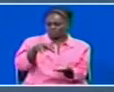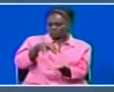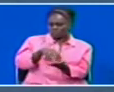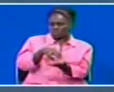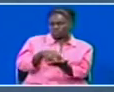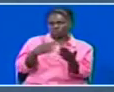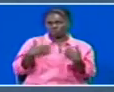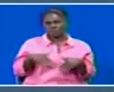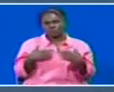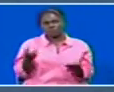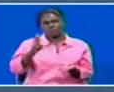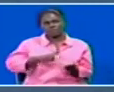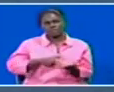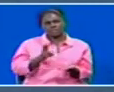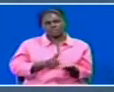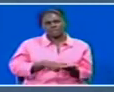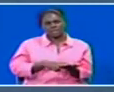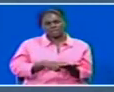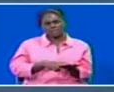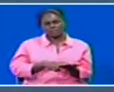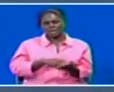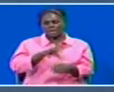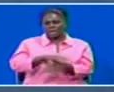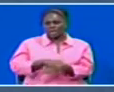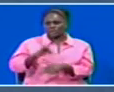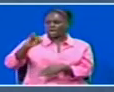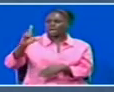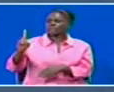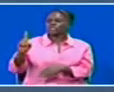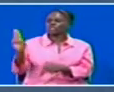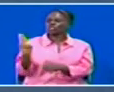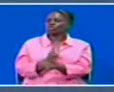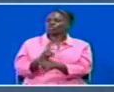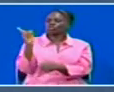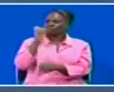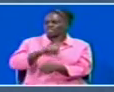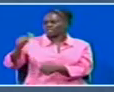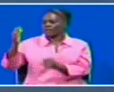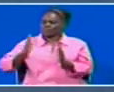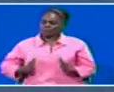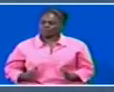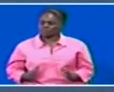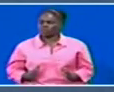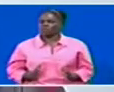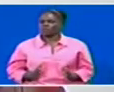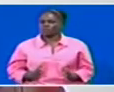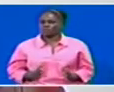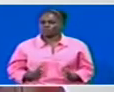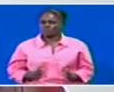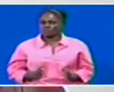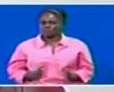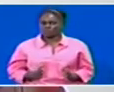of people going to register to vote and finding their ID registered as somebody else, you know, in the